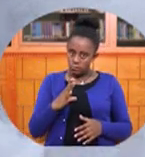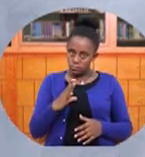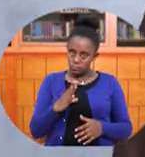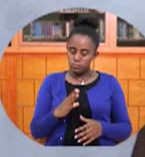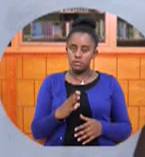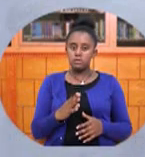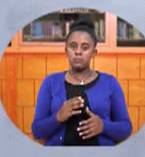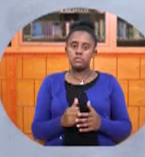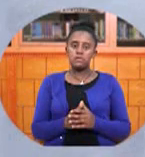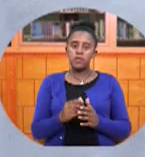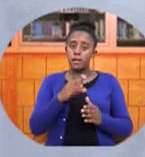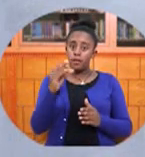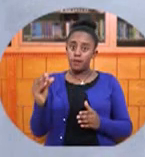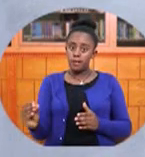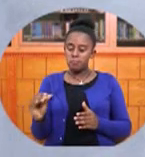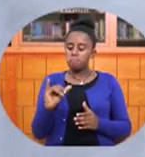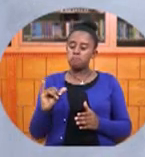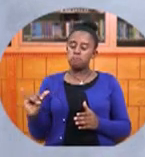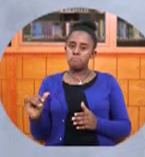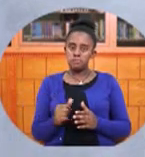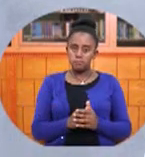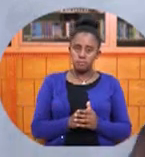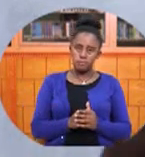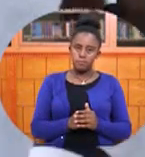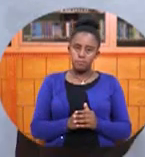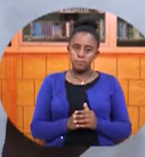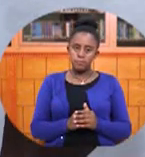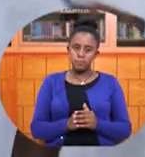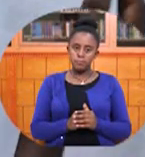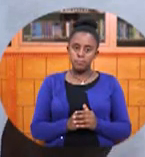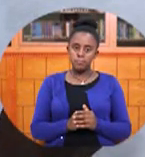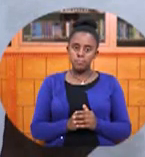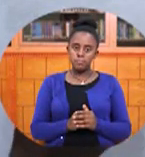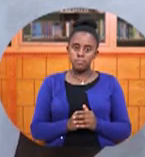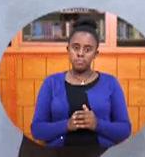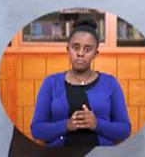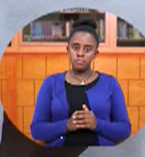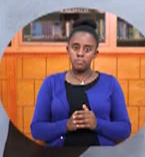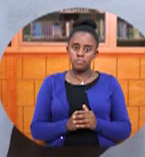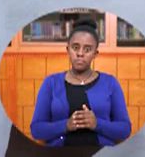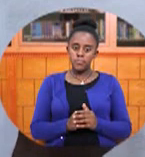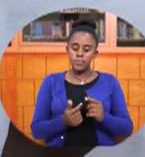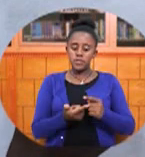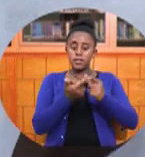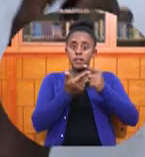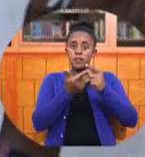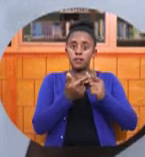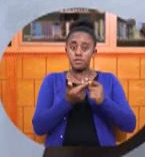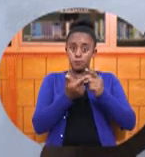and etc. The second one